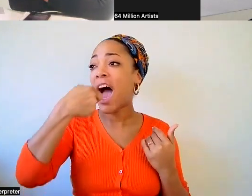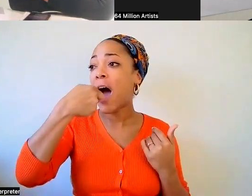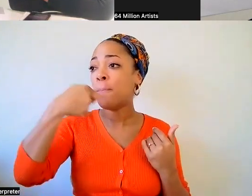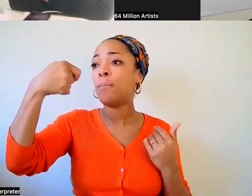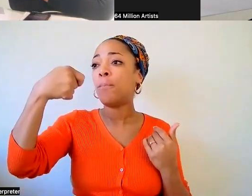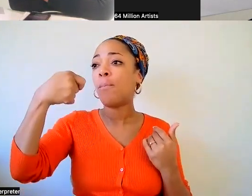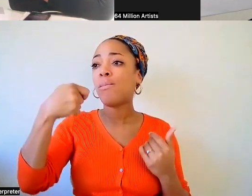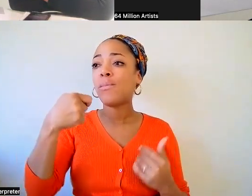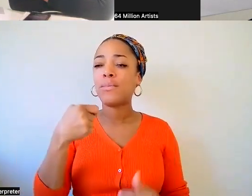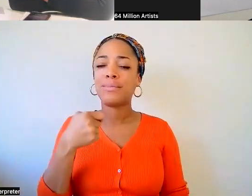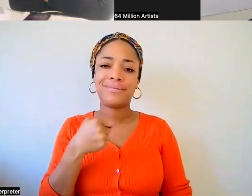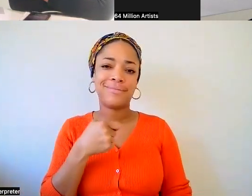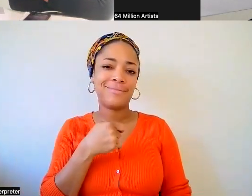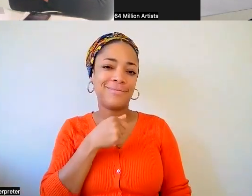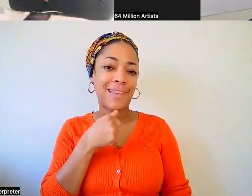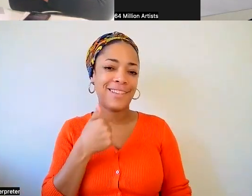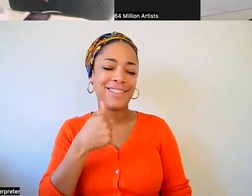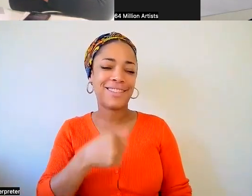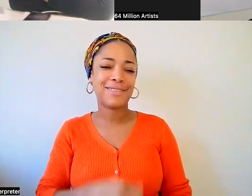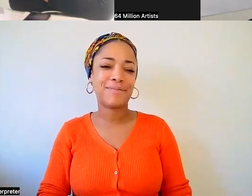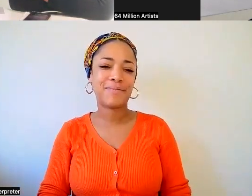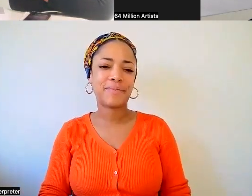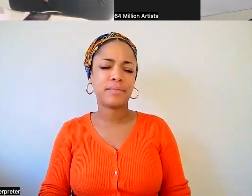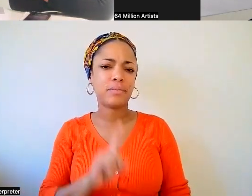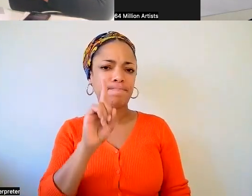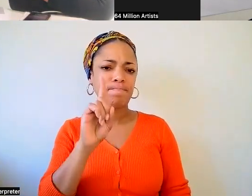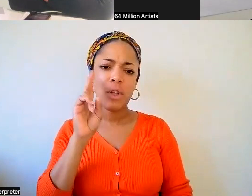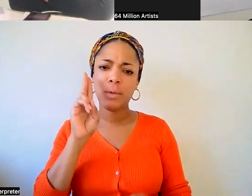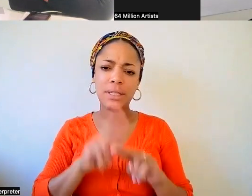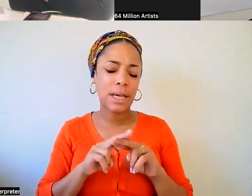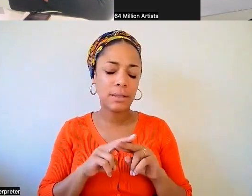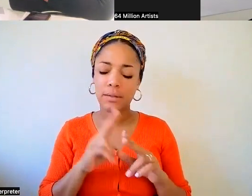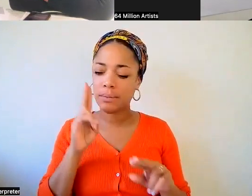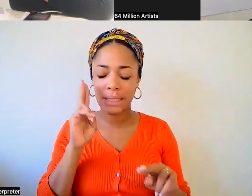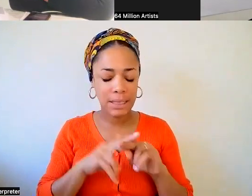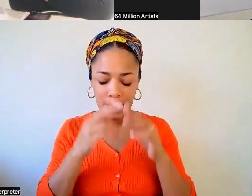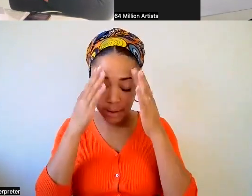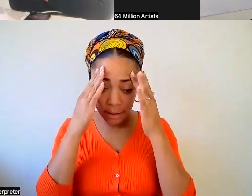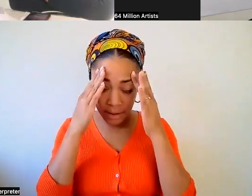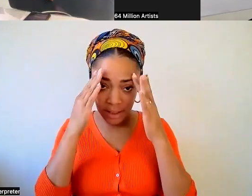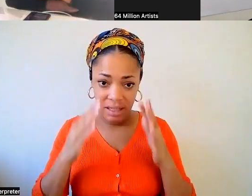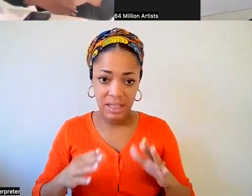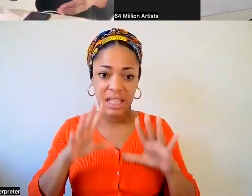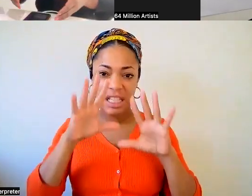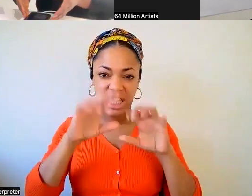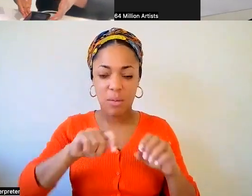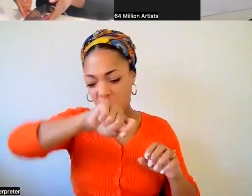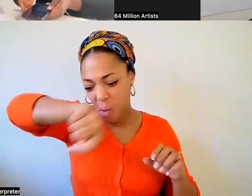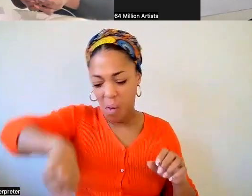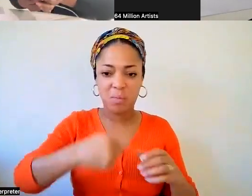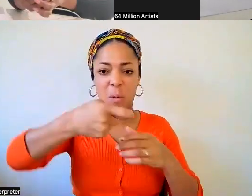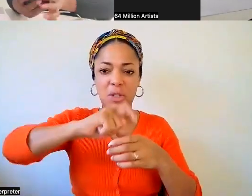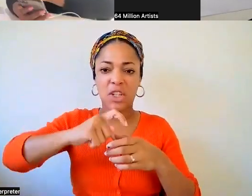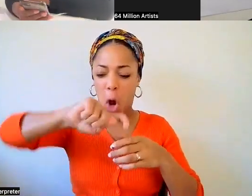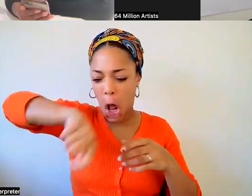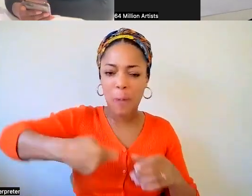Oh, nice. But my dad, what does he do? He stuffs a great big chunk of potato into his